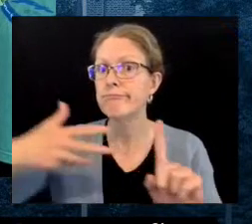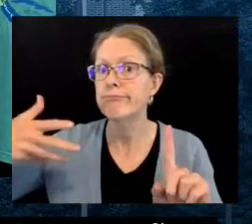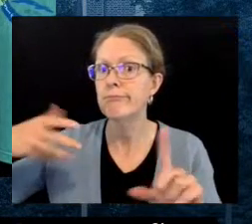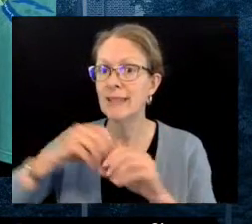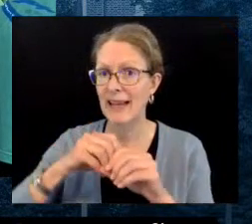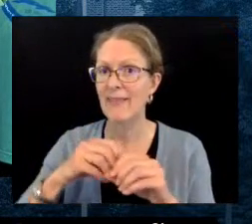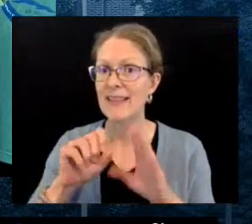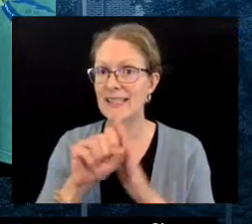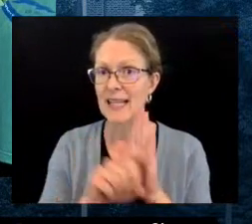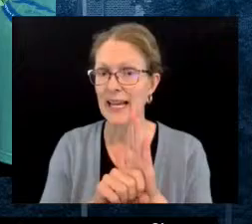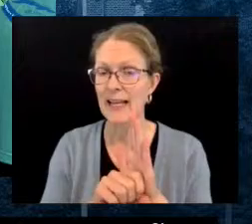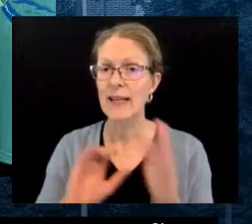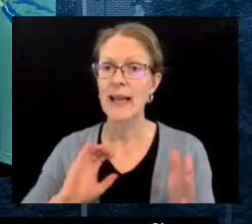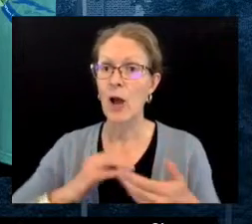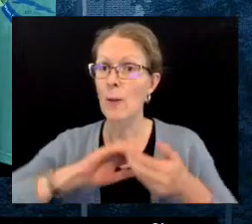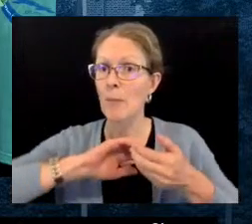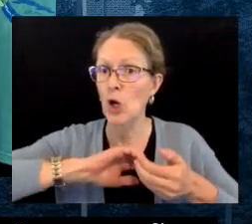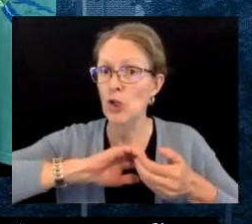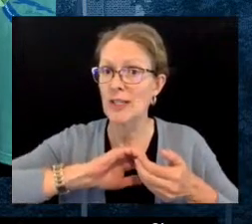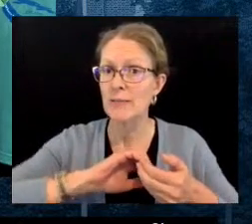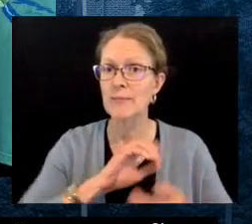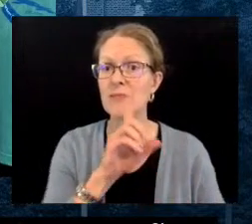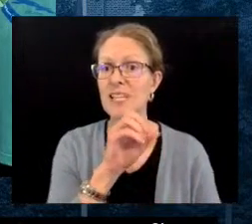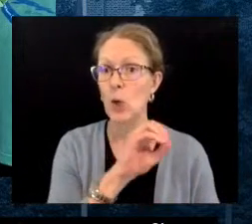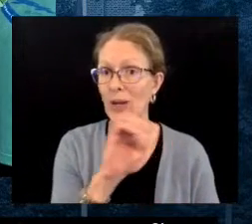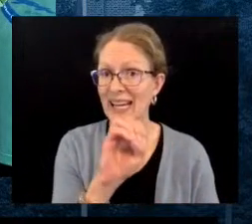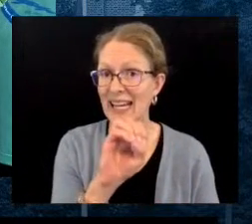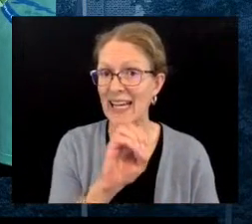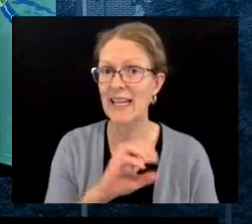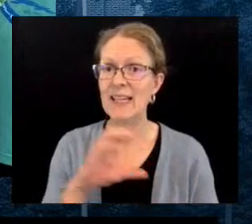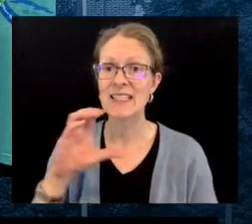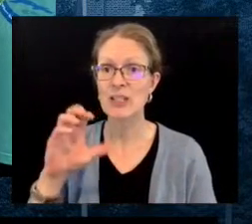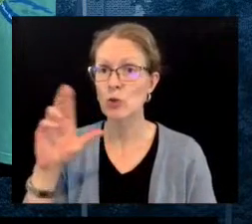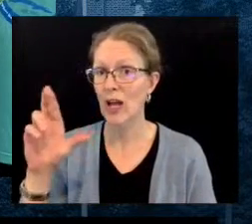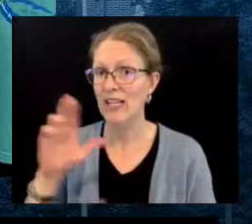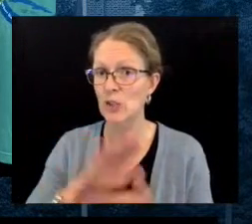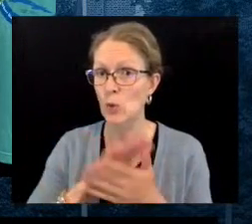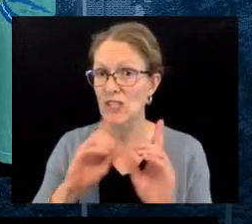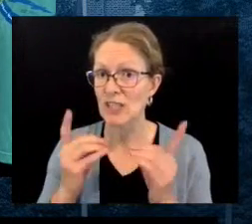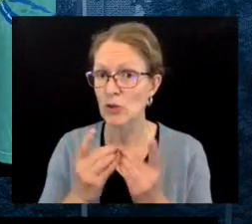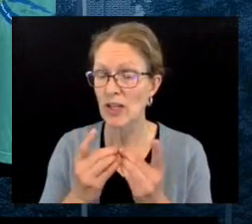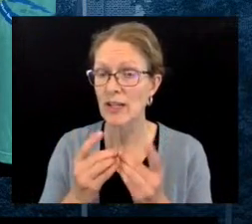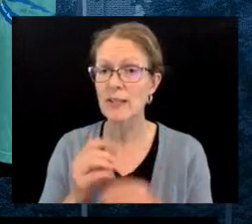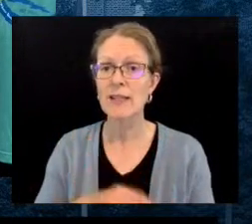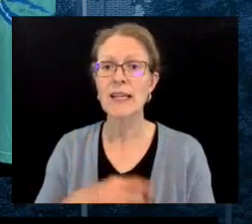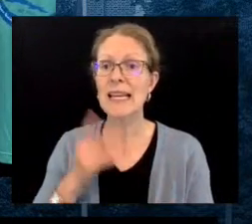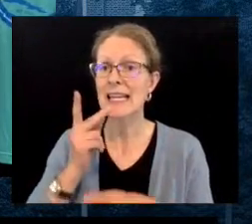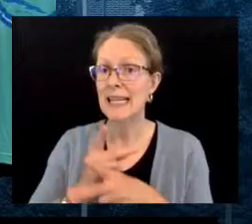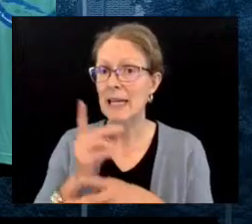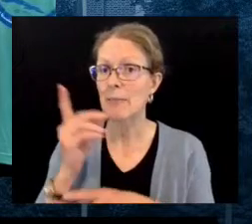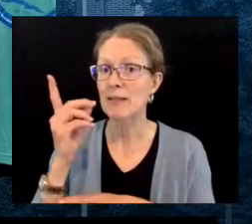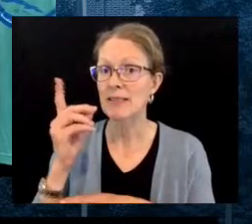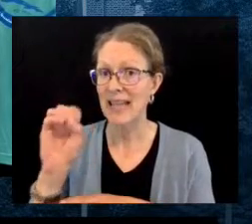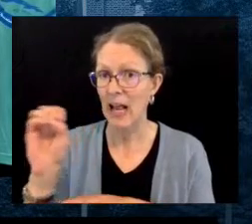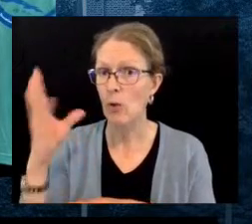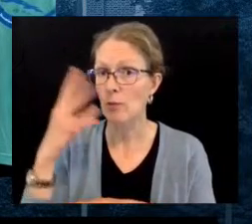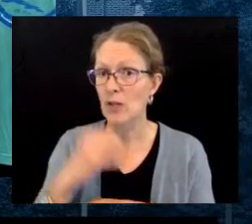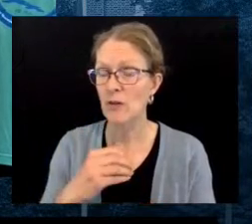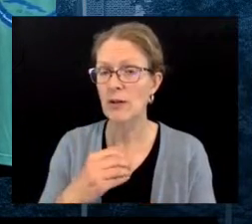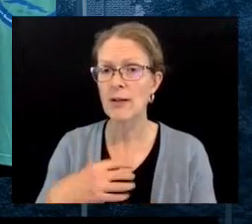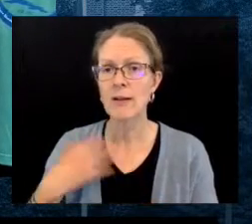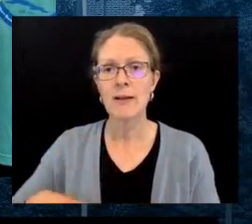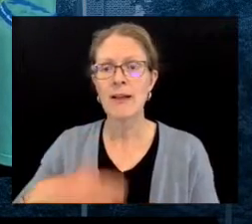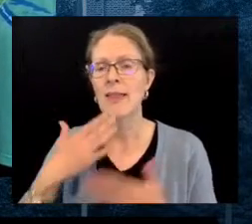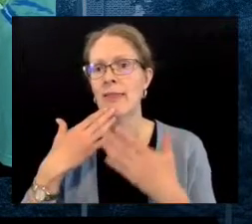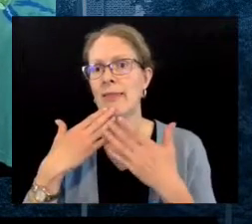have with the Department of Education, the Cesar Rodney School District, with Keep Delaware Beautiful, we cannot thank you enough for doing